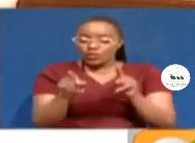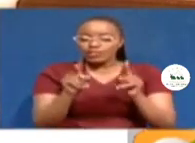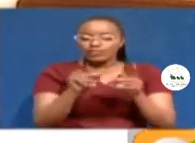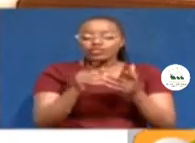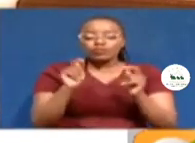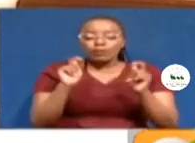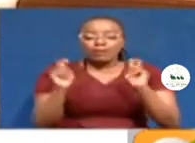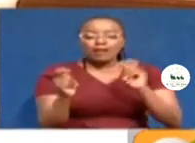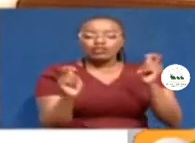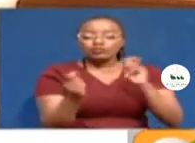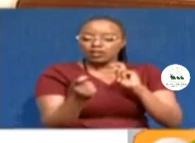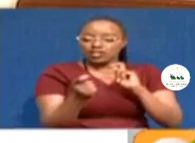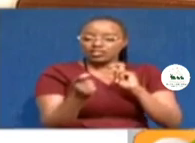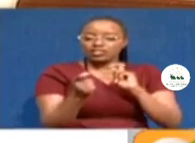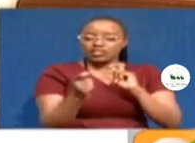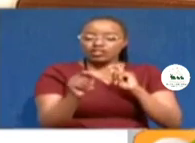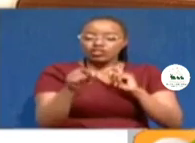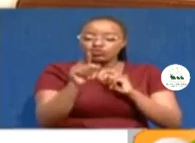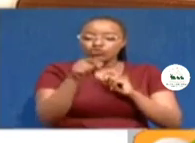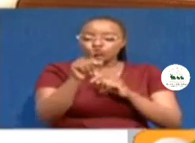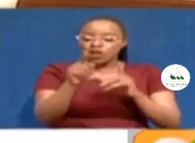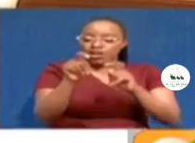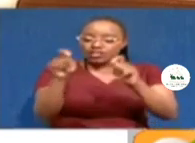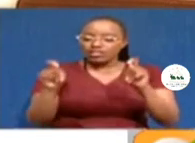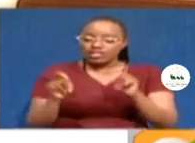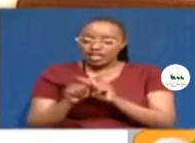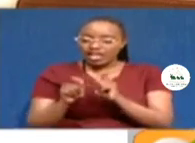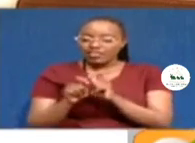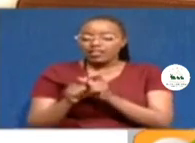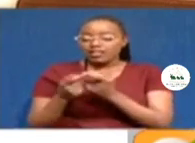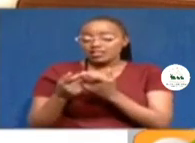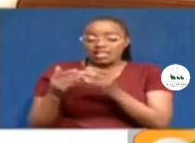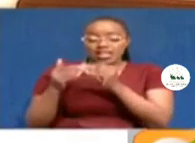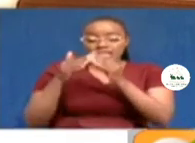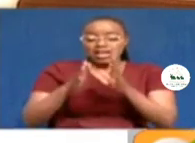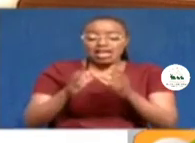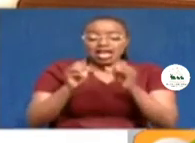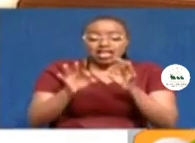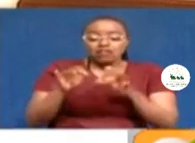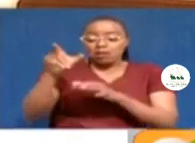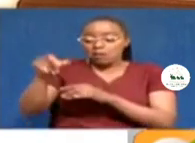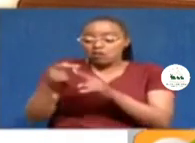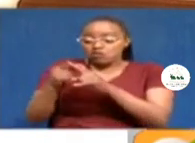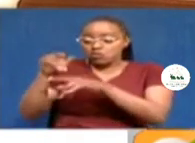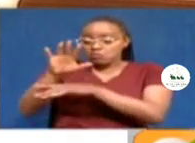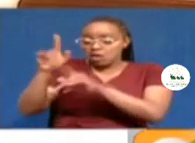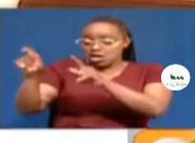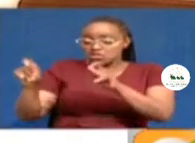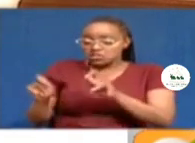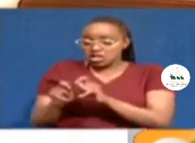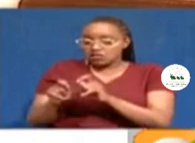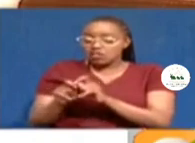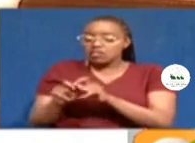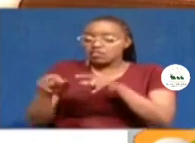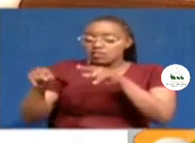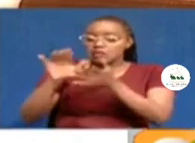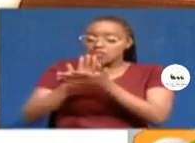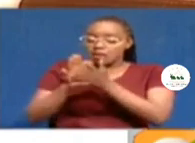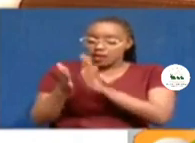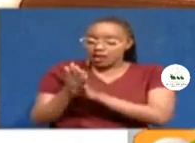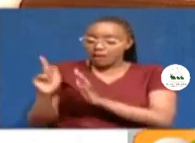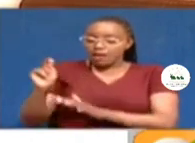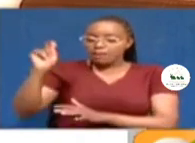be manipulated by your ethnic kingpins. If one is from your tribe and they